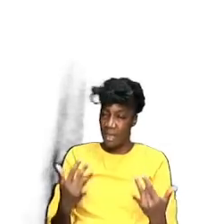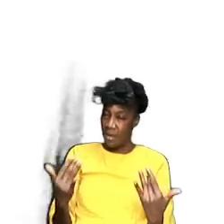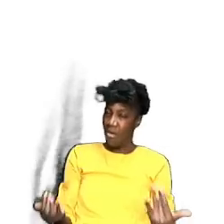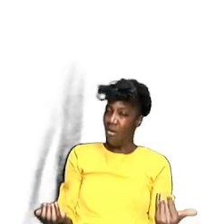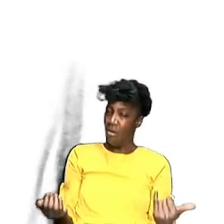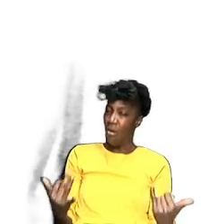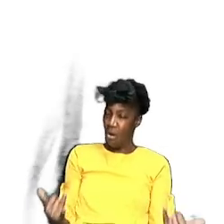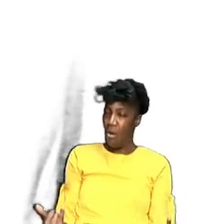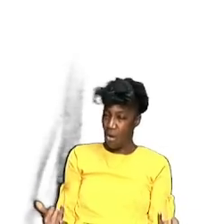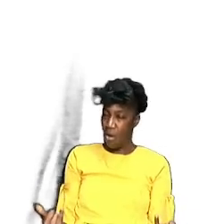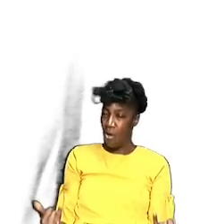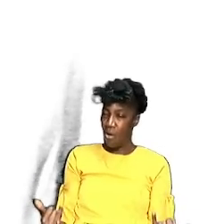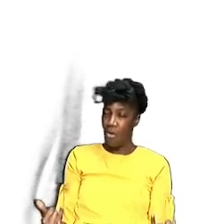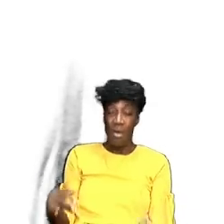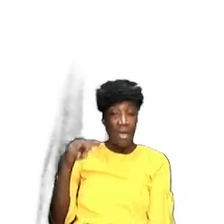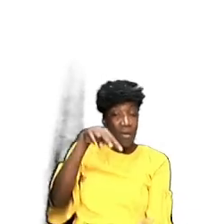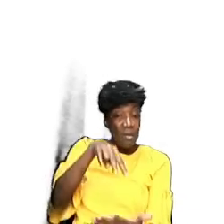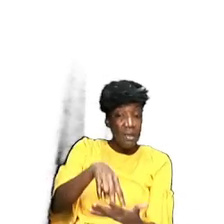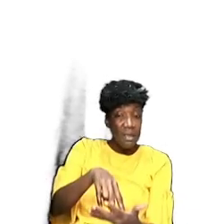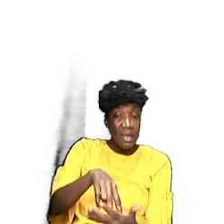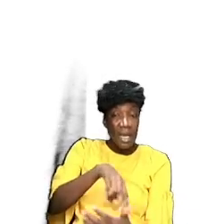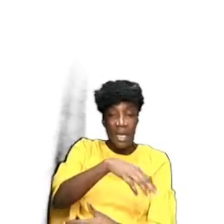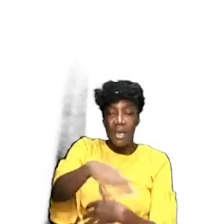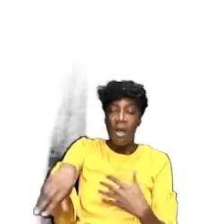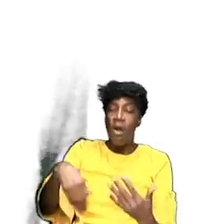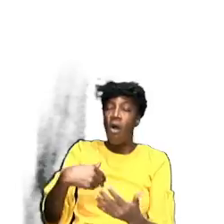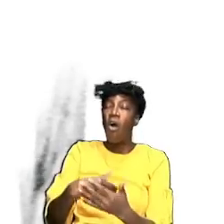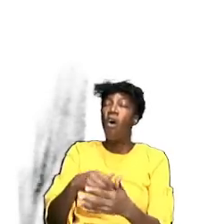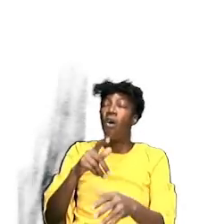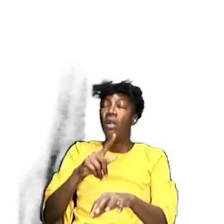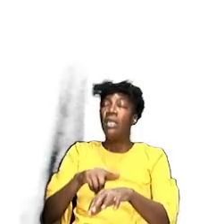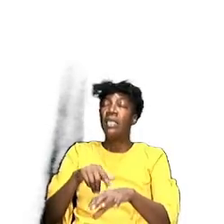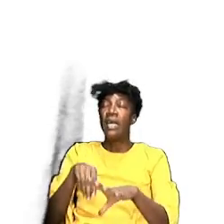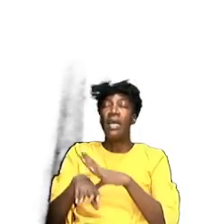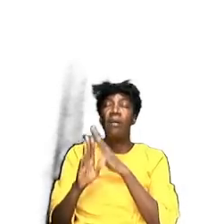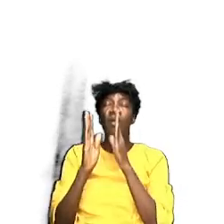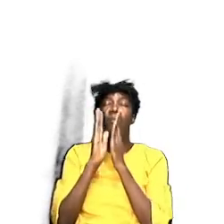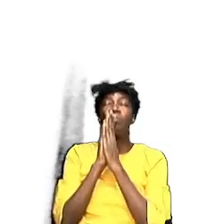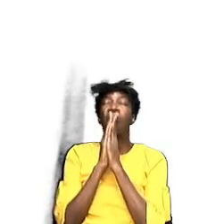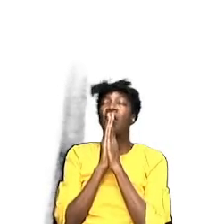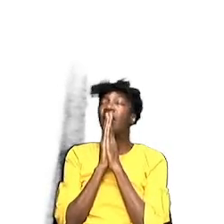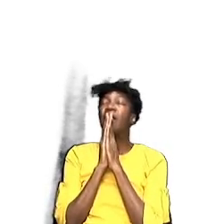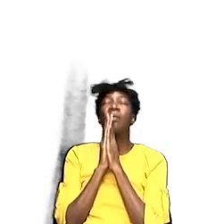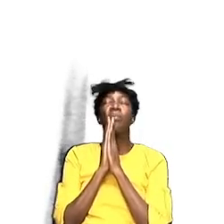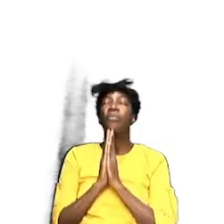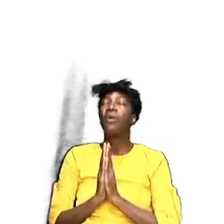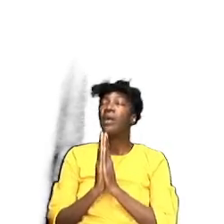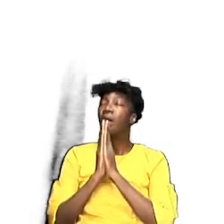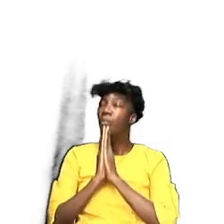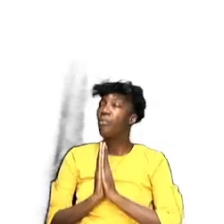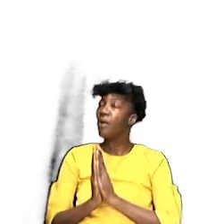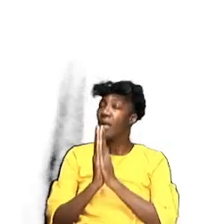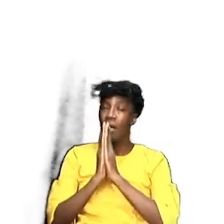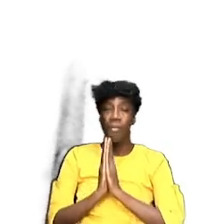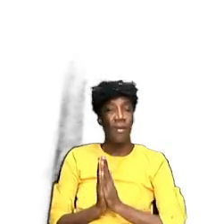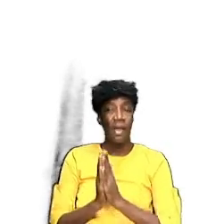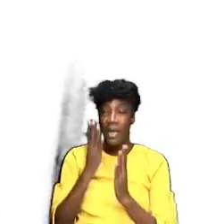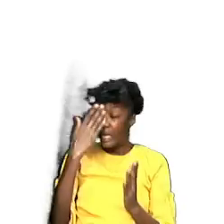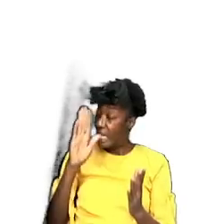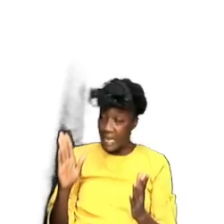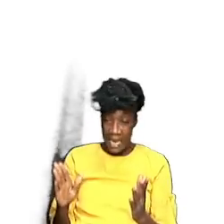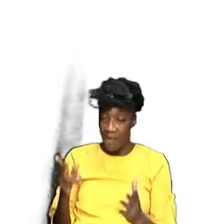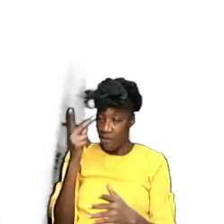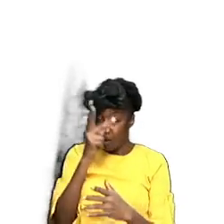situation? We stand all the time in prayer. Prayer, as I said before, was not listed as a part of the